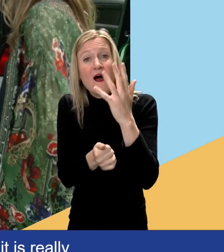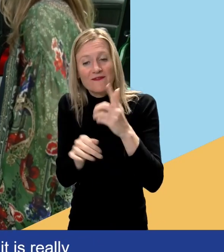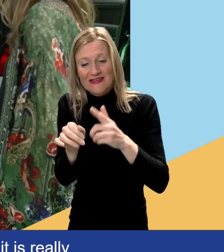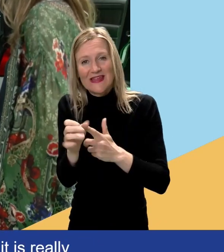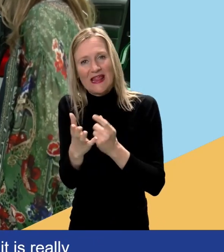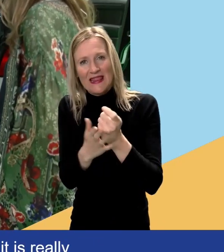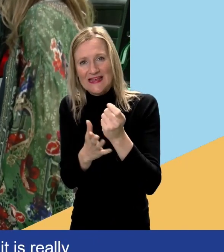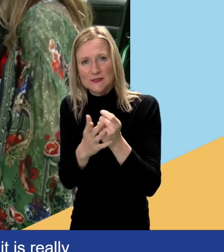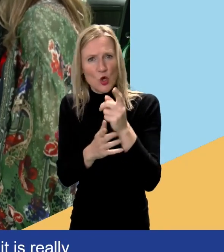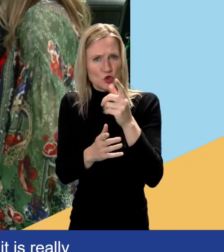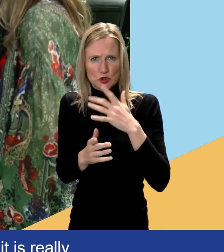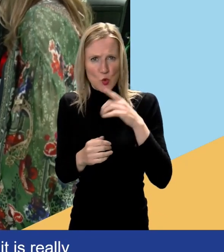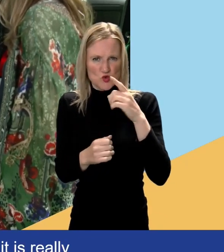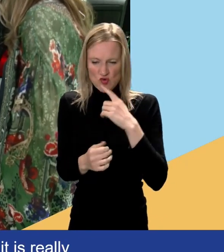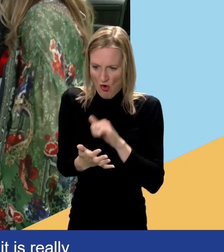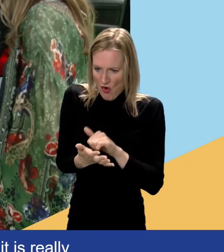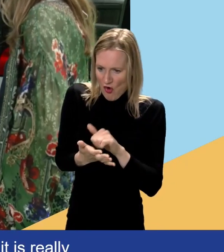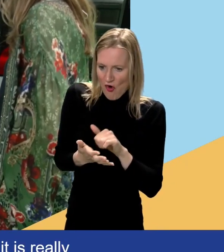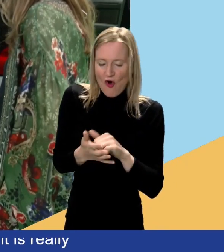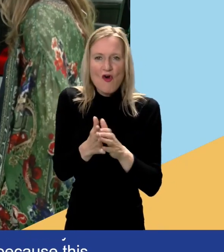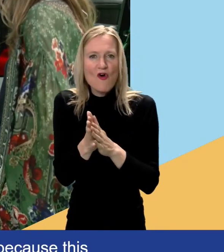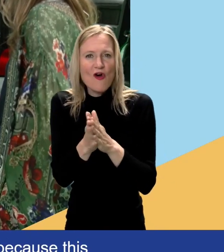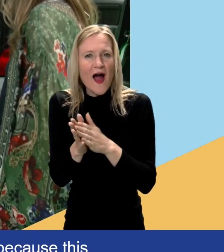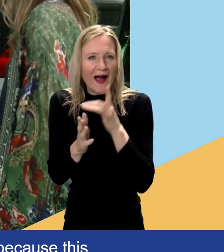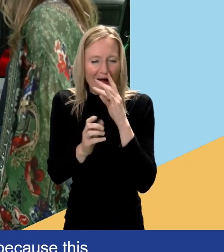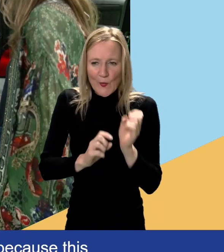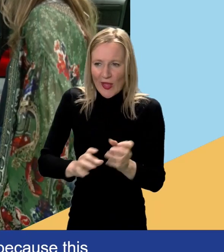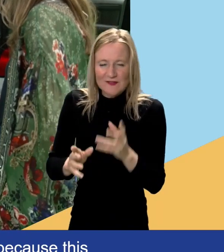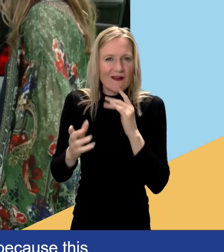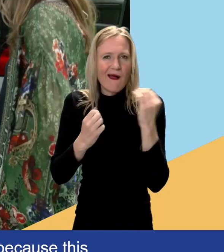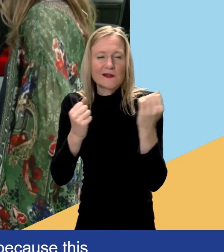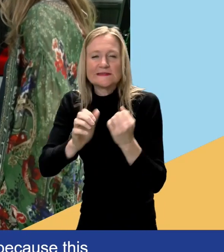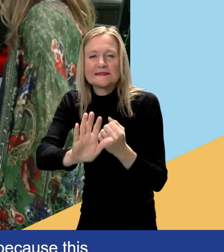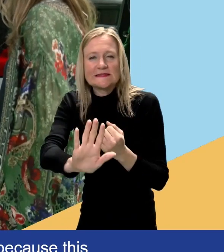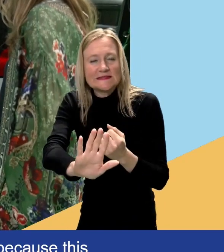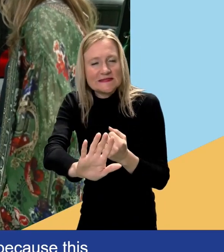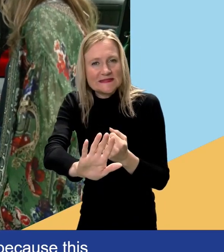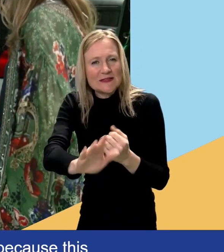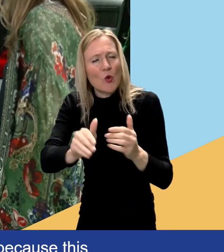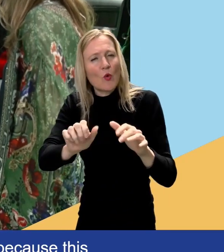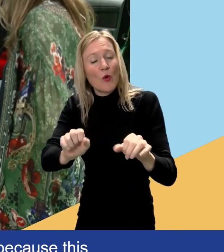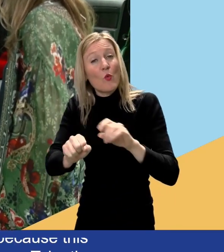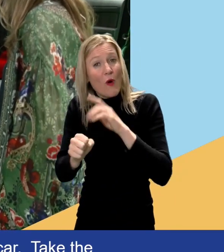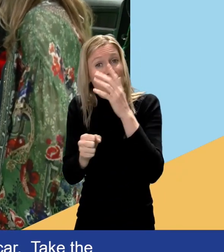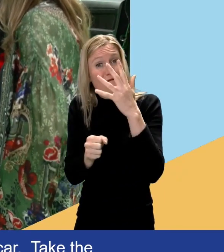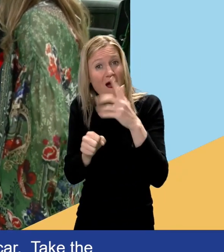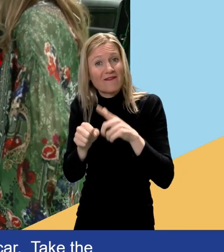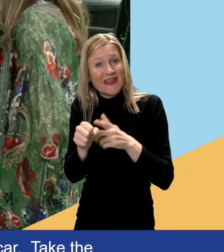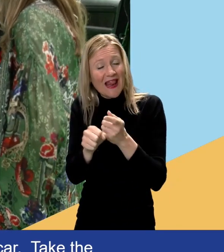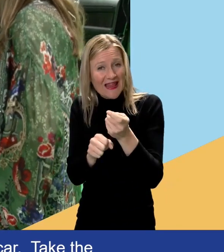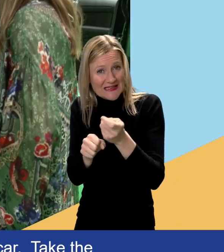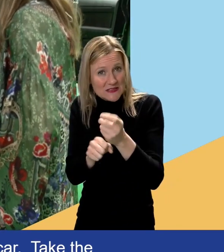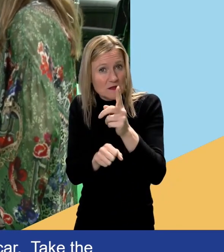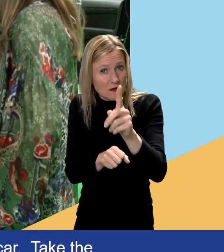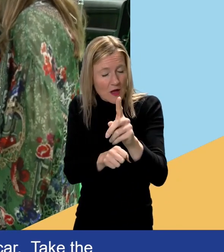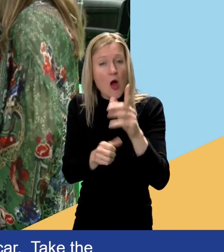this is amazing, I'm going to be able to get out in my wheelchair in a car. Take the time, take advantage of the home demonstrations, take as many pictures as you can